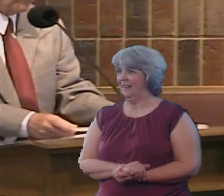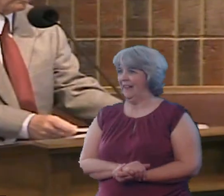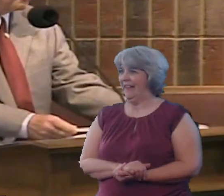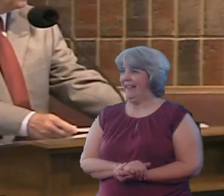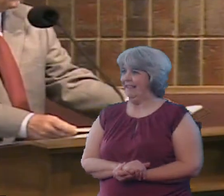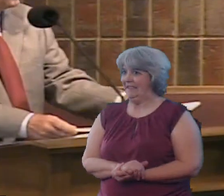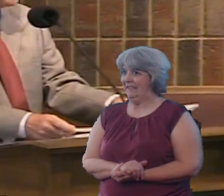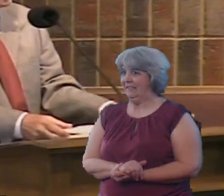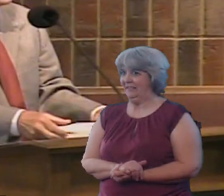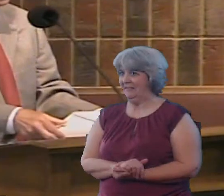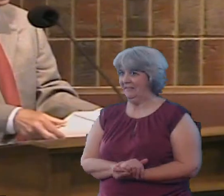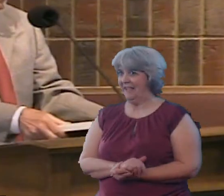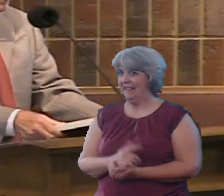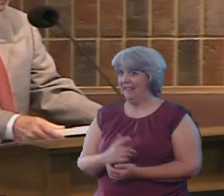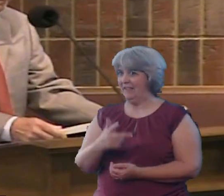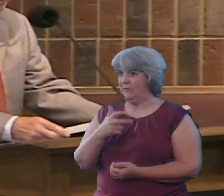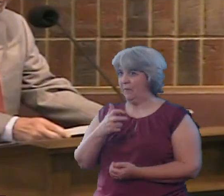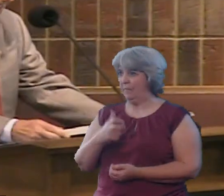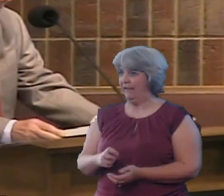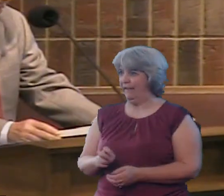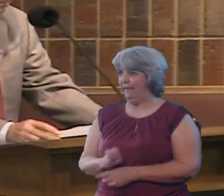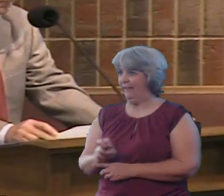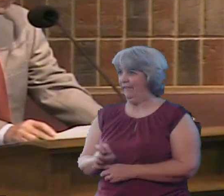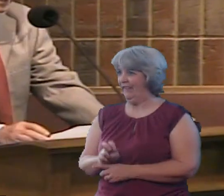The first and the last stanzas, please.